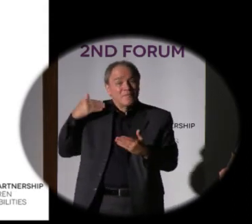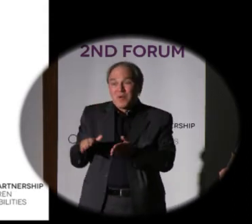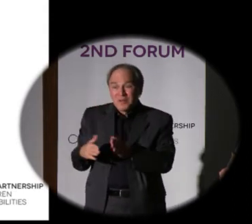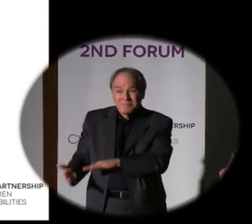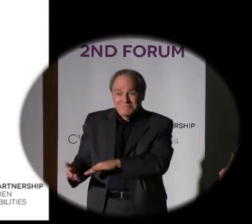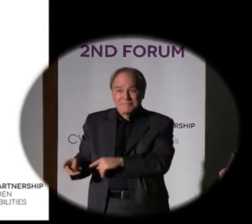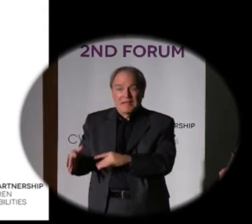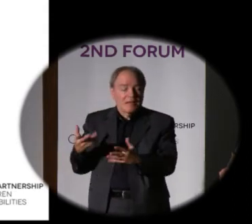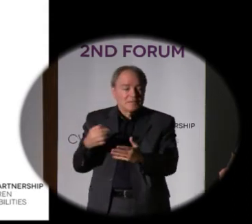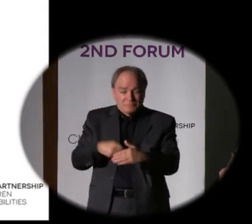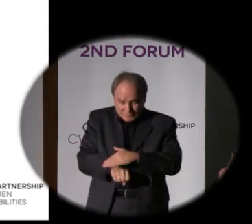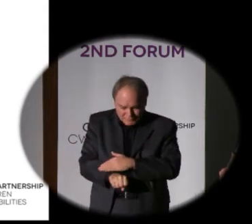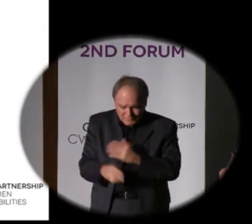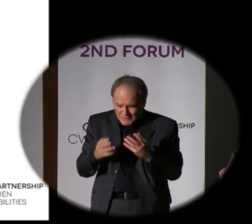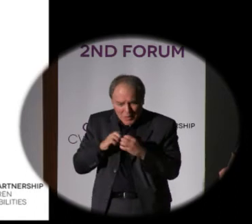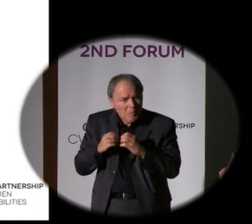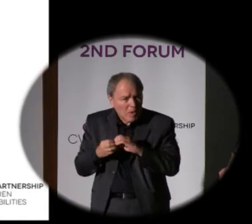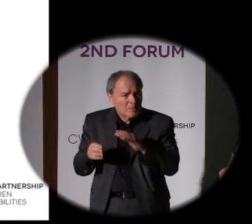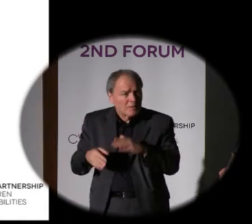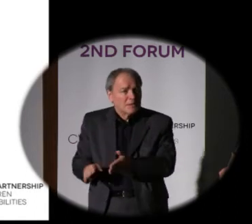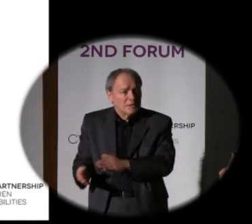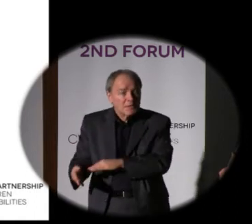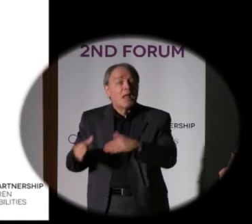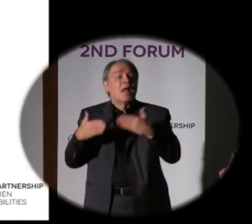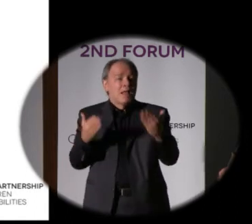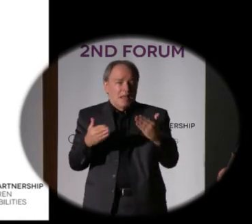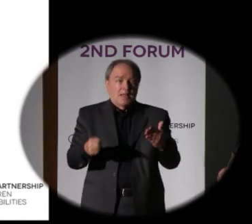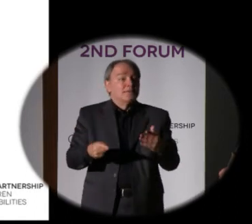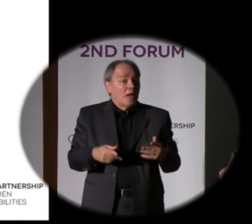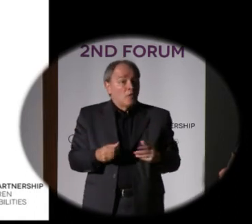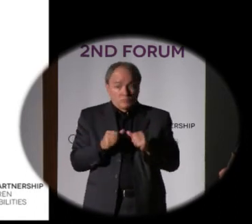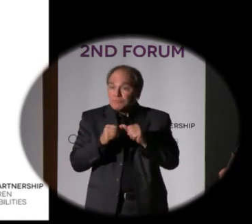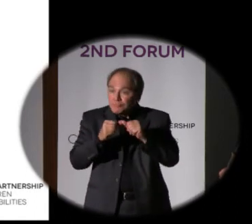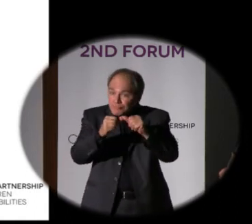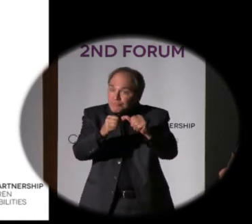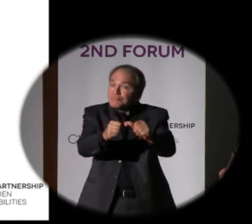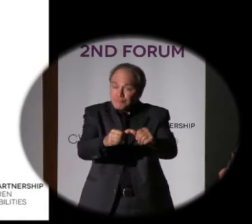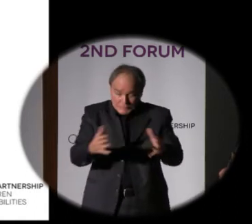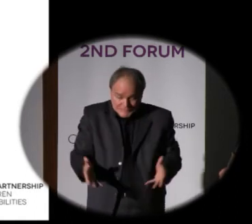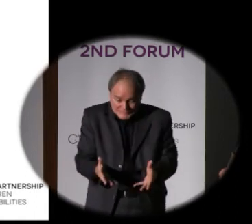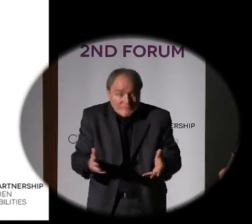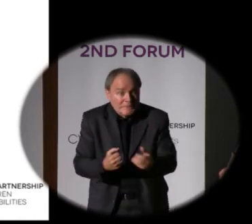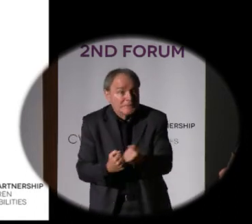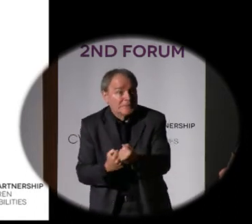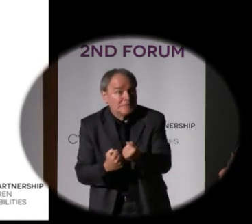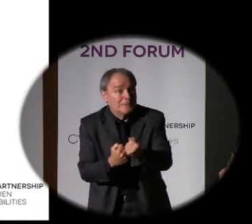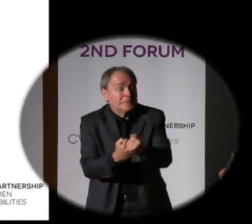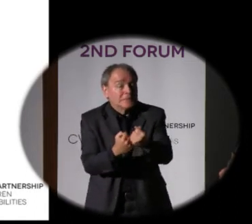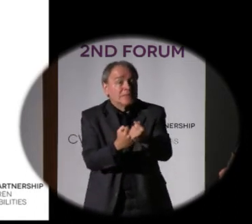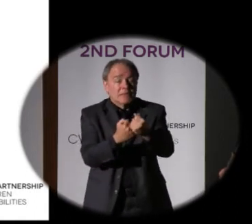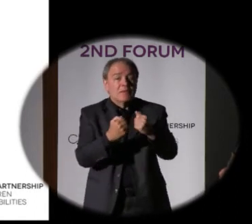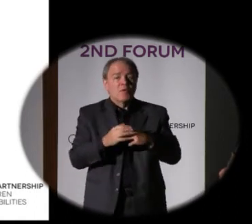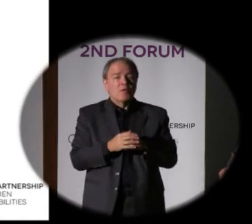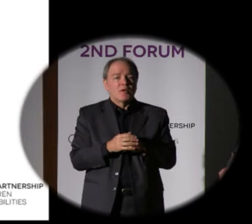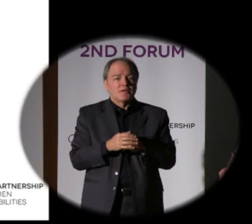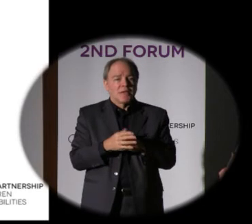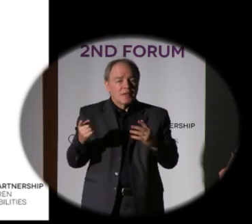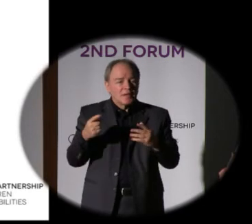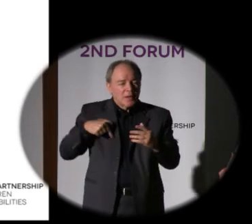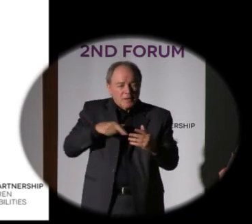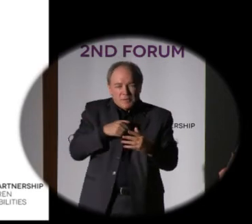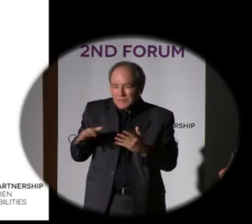in morbidity, disability are well documented in United States data for the last century, but data